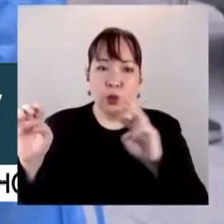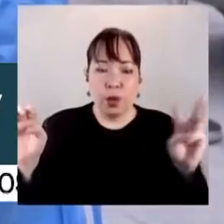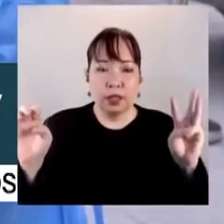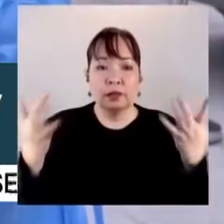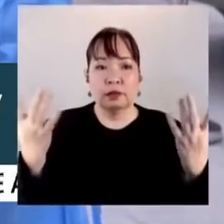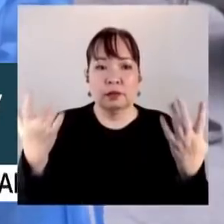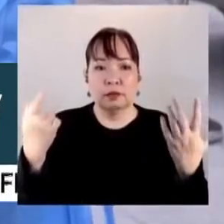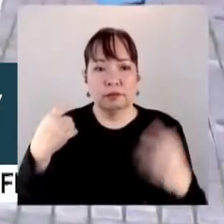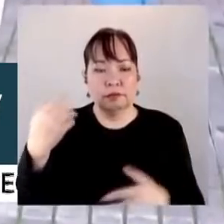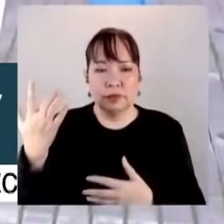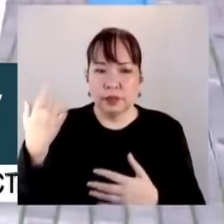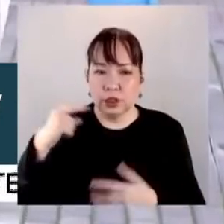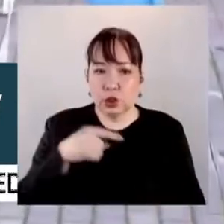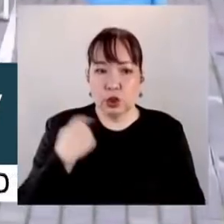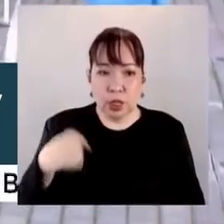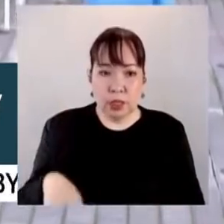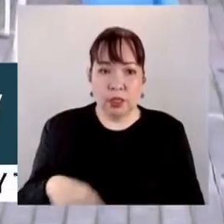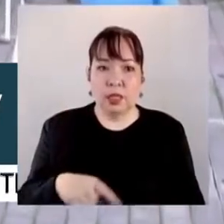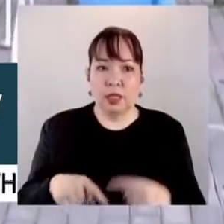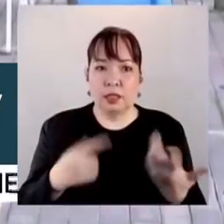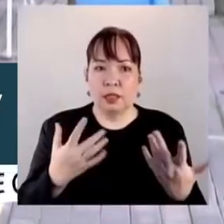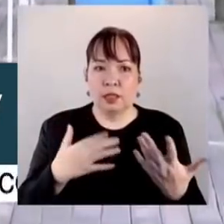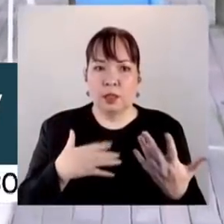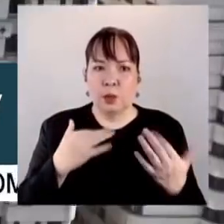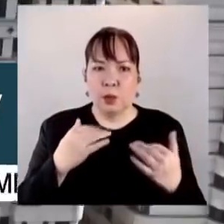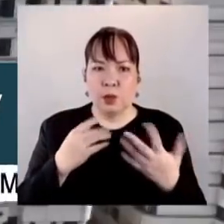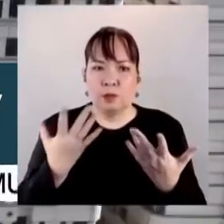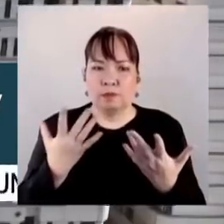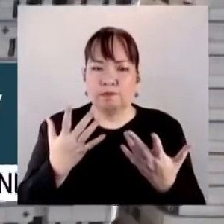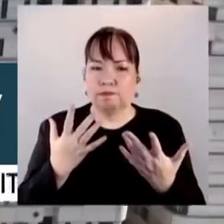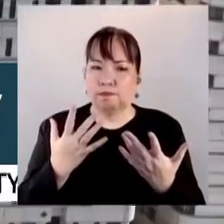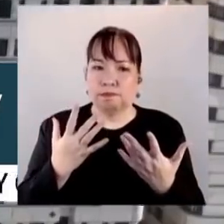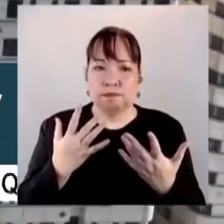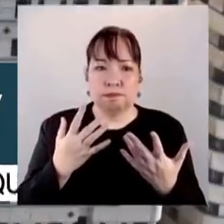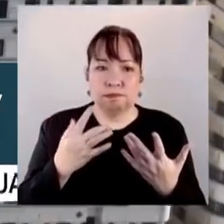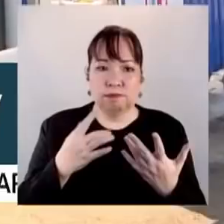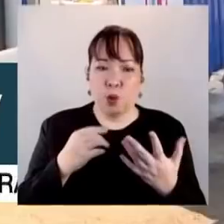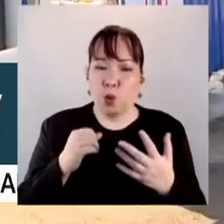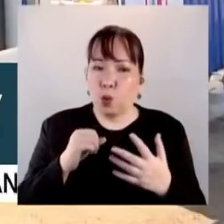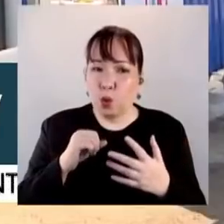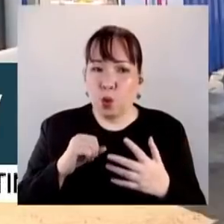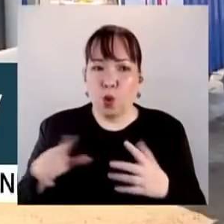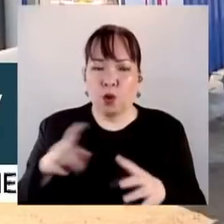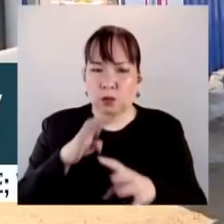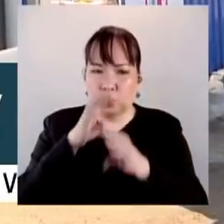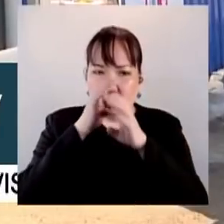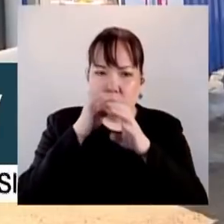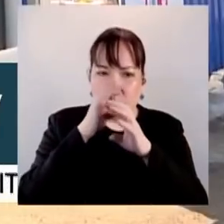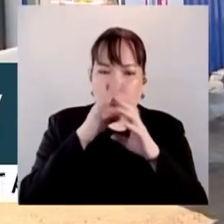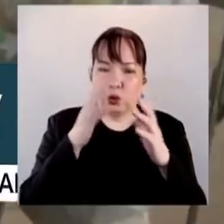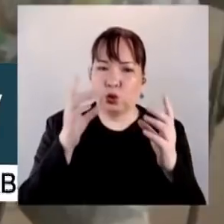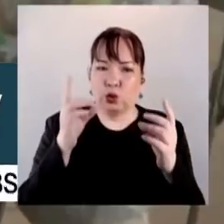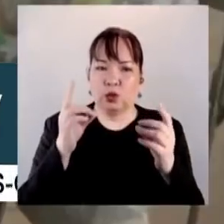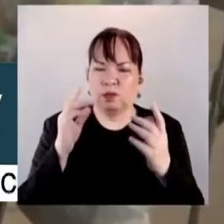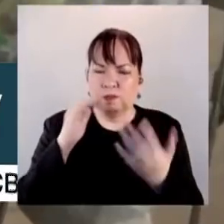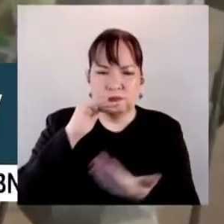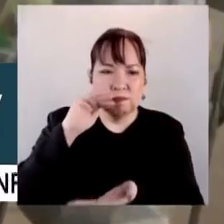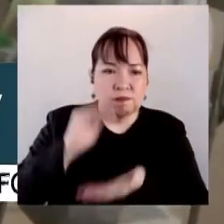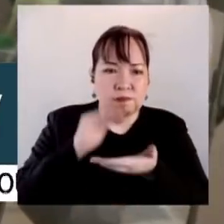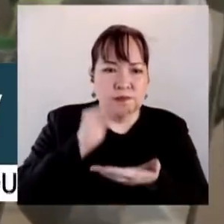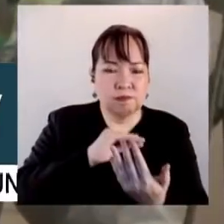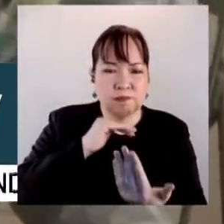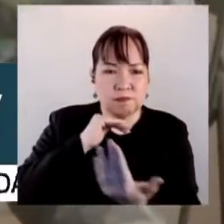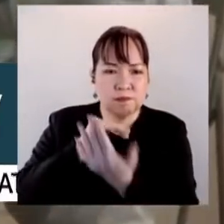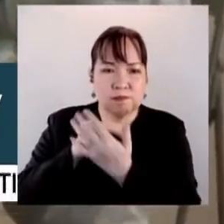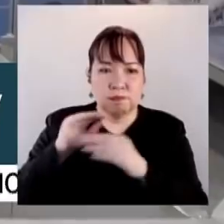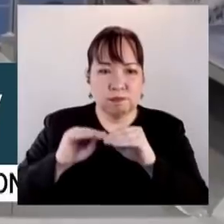been implementing a dynamic zero-COVID approach, which puts in place measures to cut transmission chains and curb the spread of the